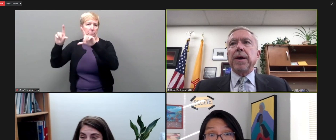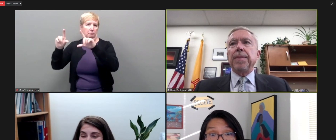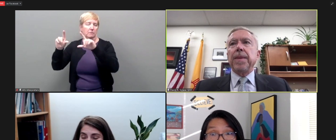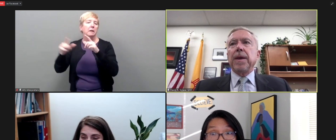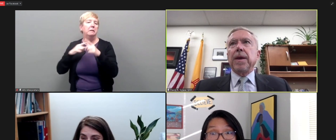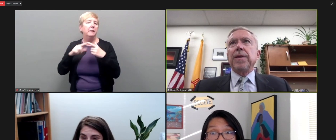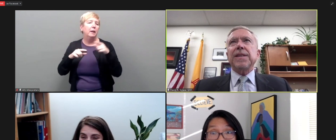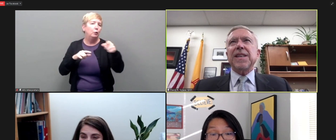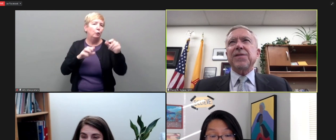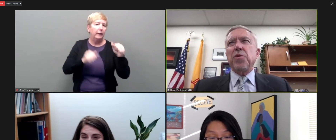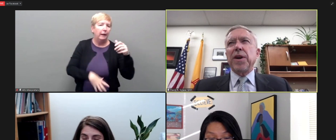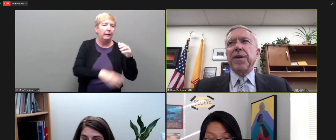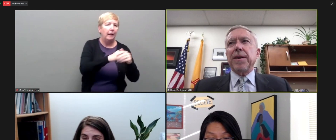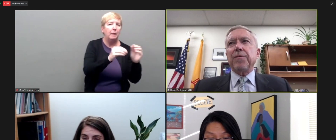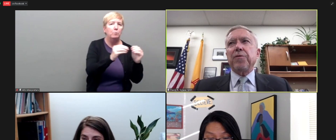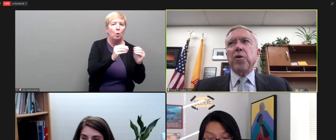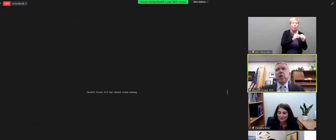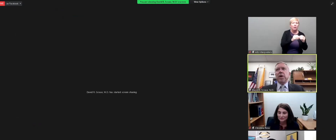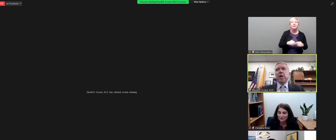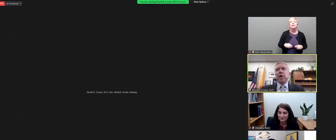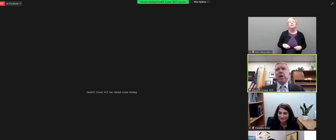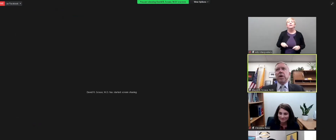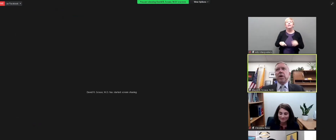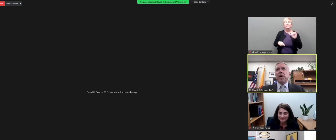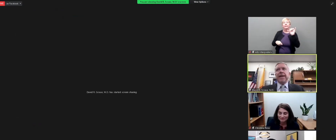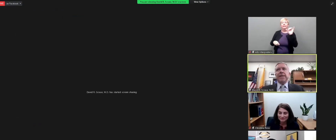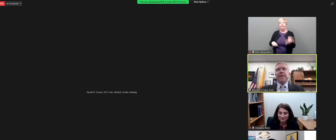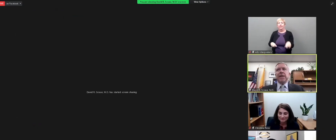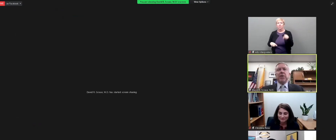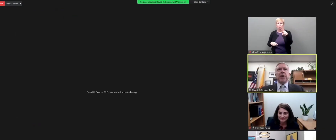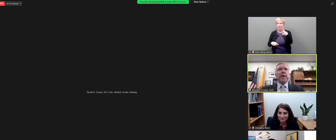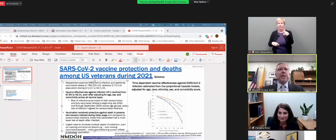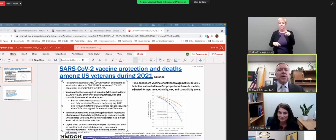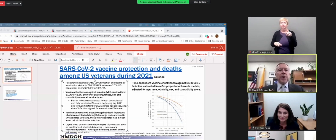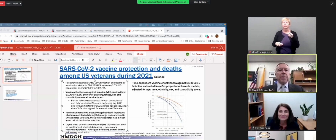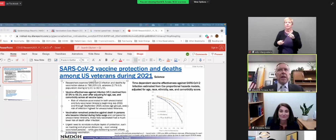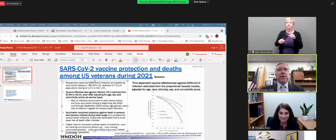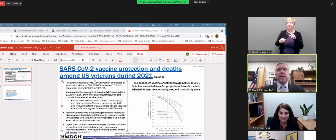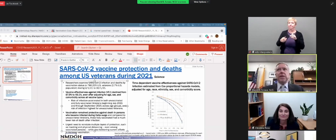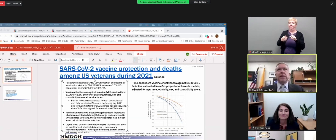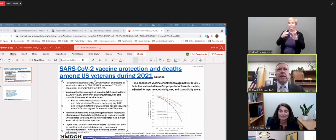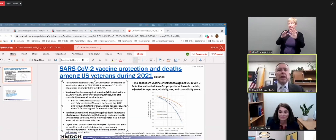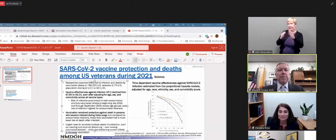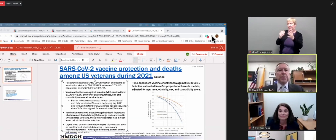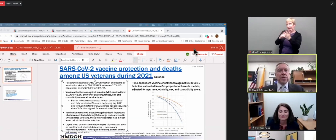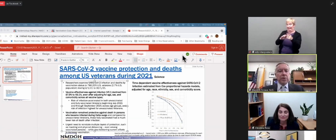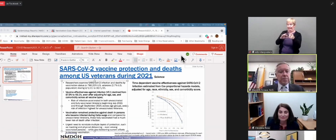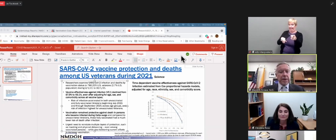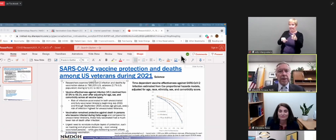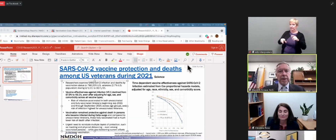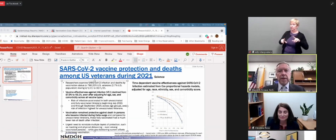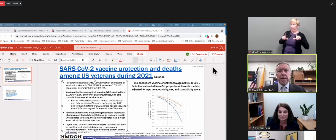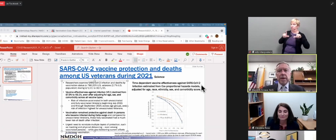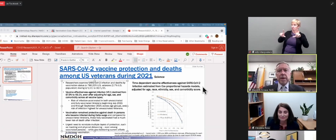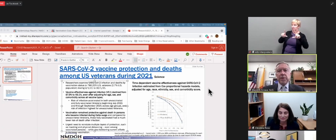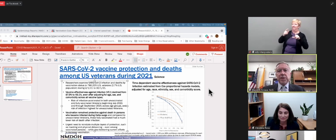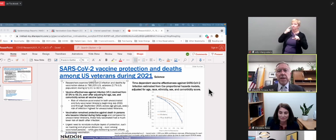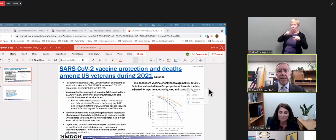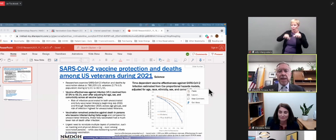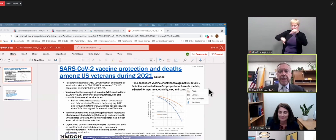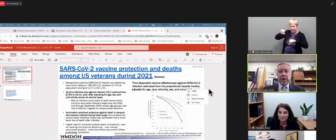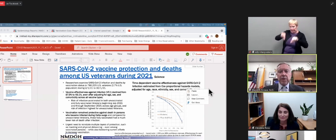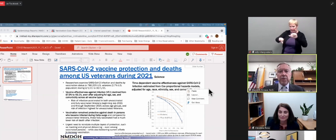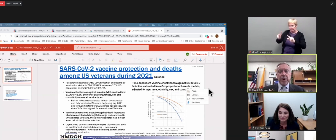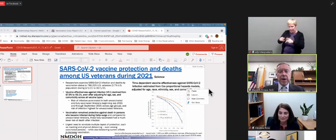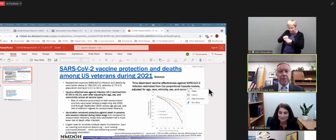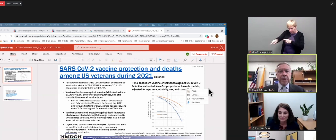in. This is one for a science community, so I apologize, it's a little obtuse, but can you see a